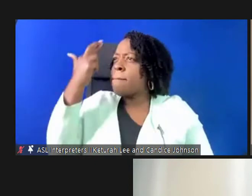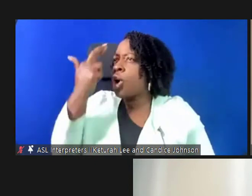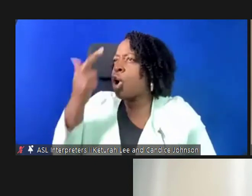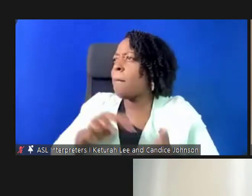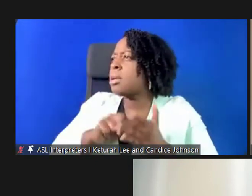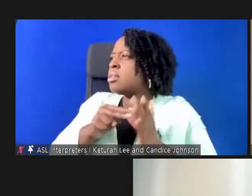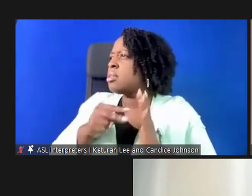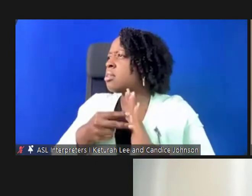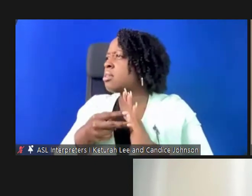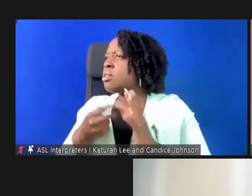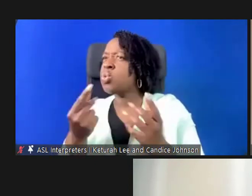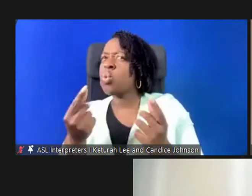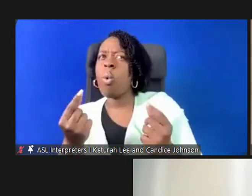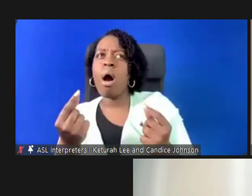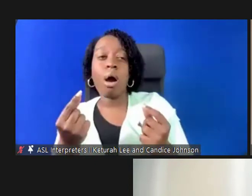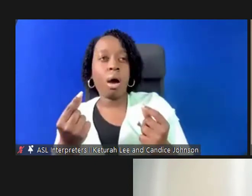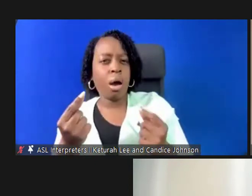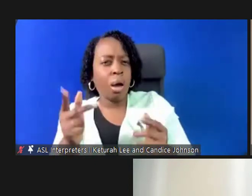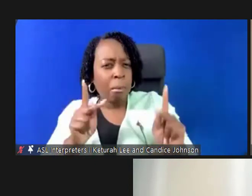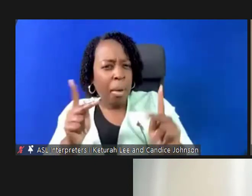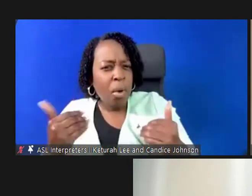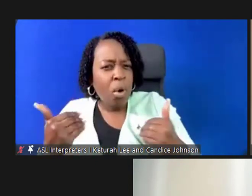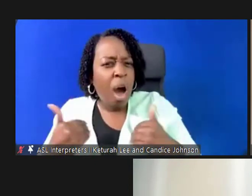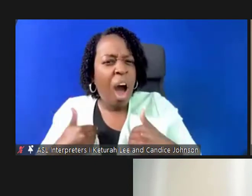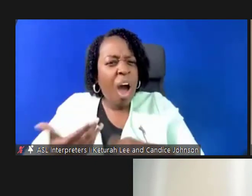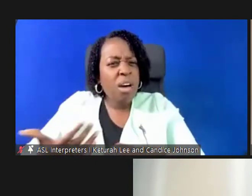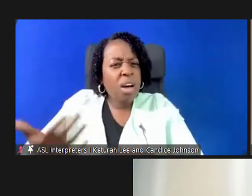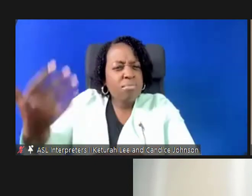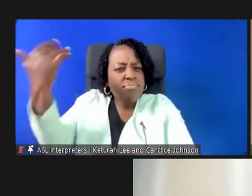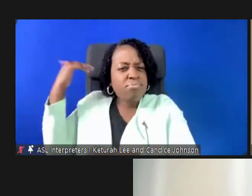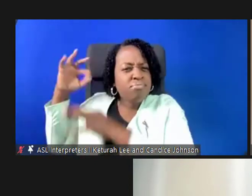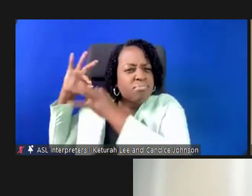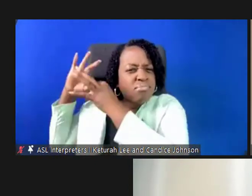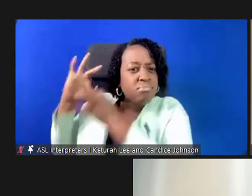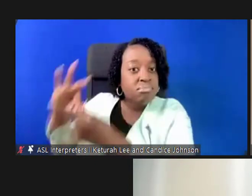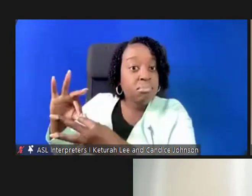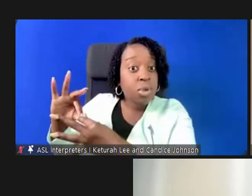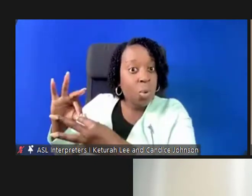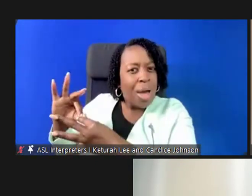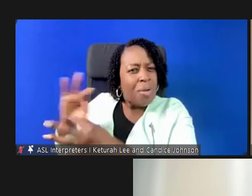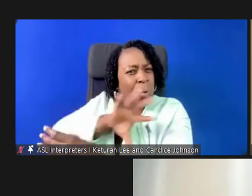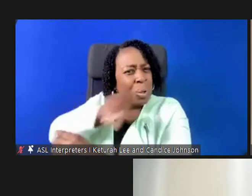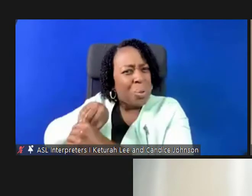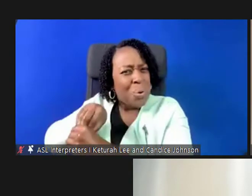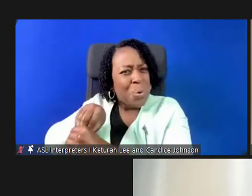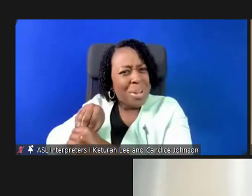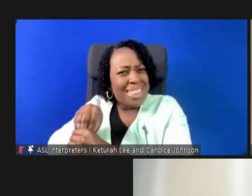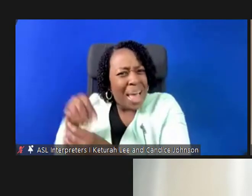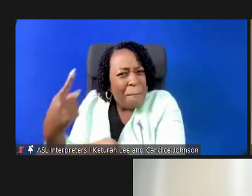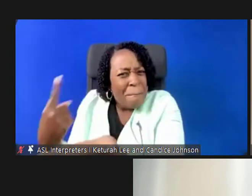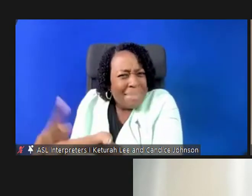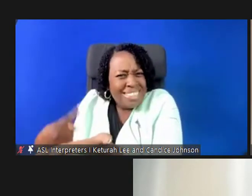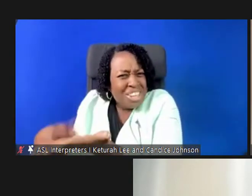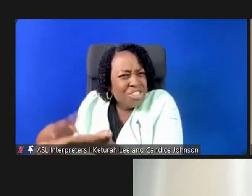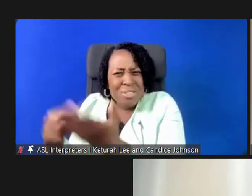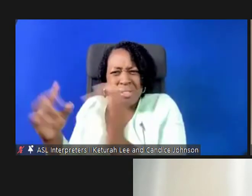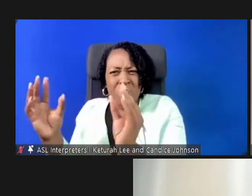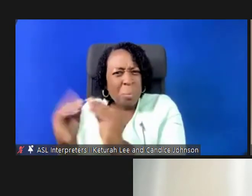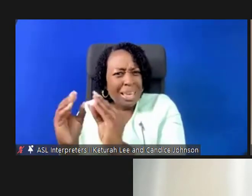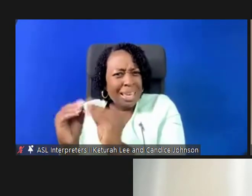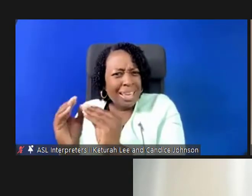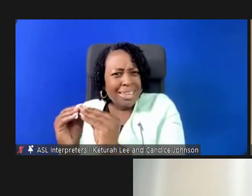relationships that people have with others that might be part of that meaning and resource, but also what are their